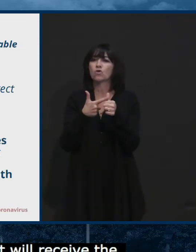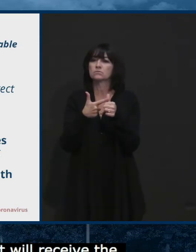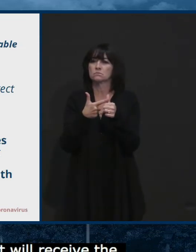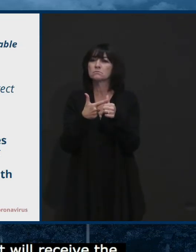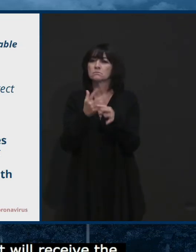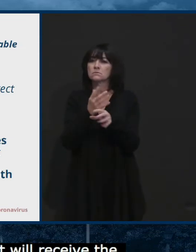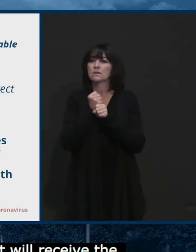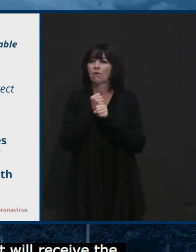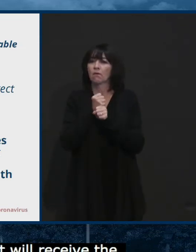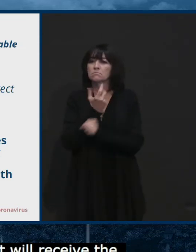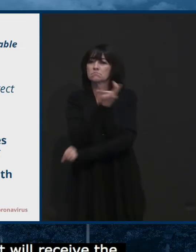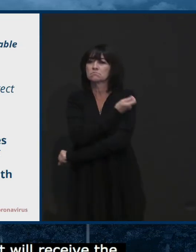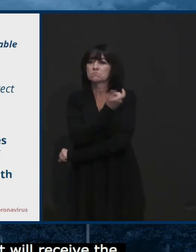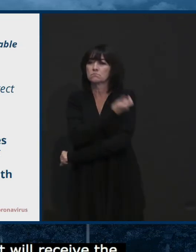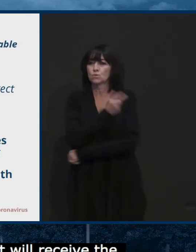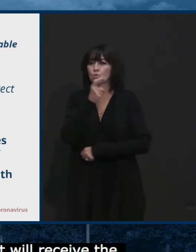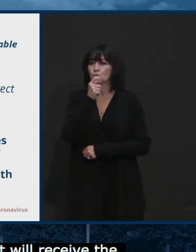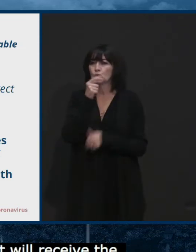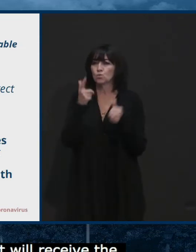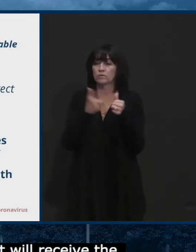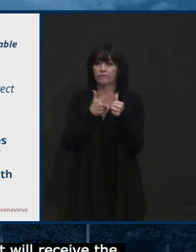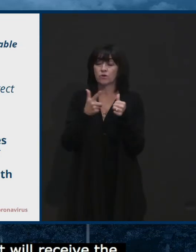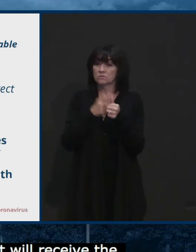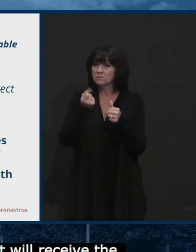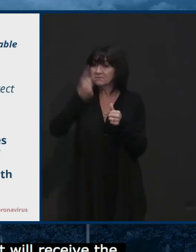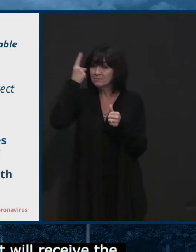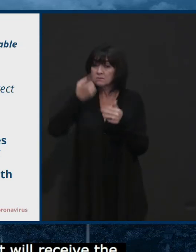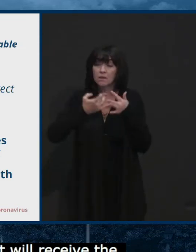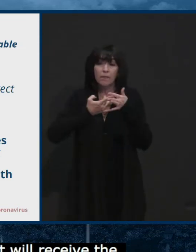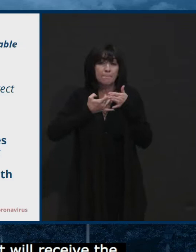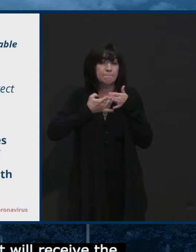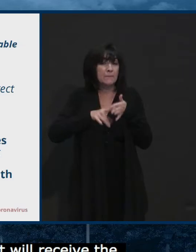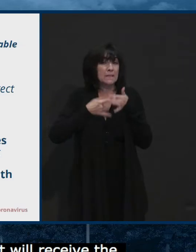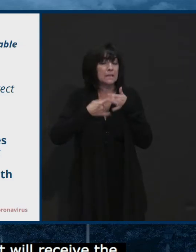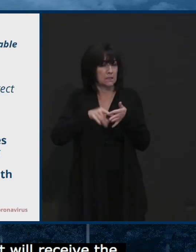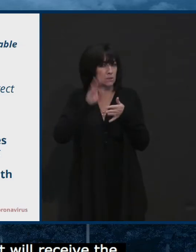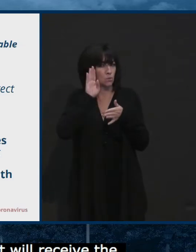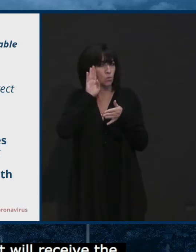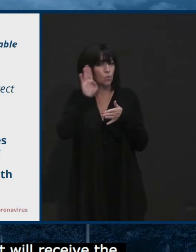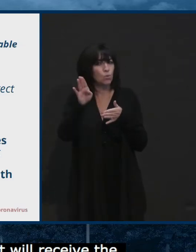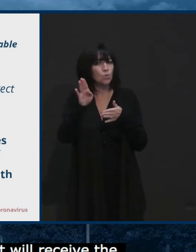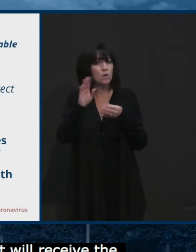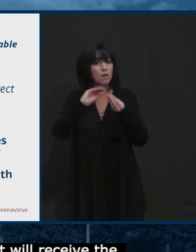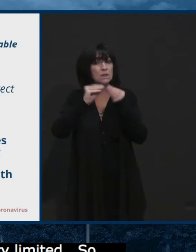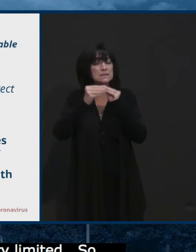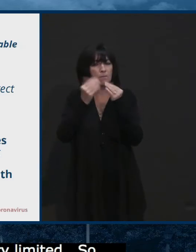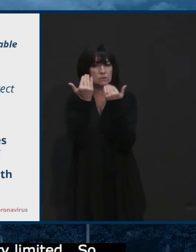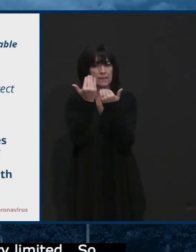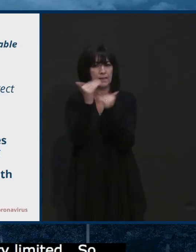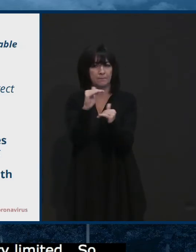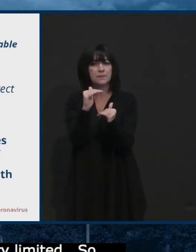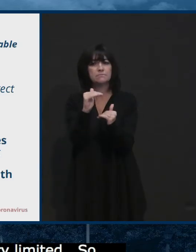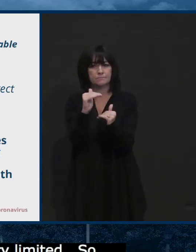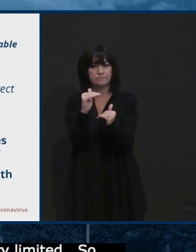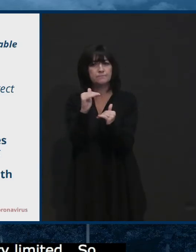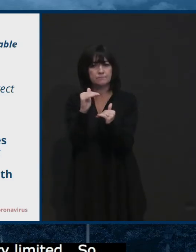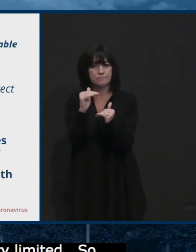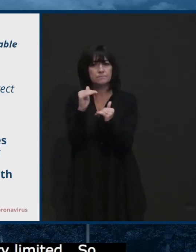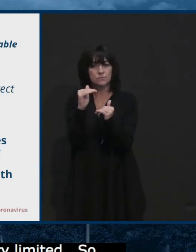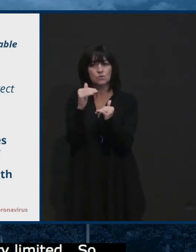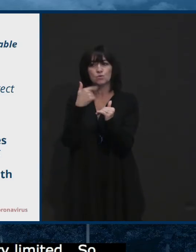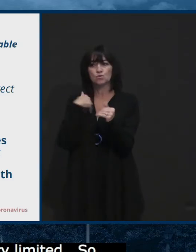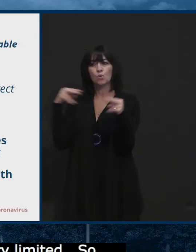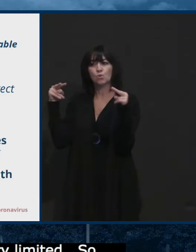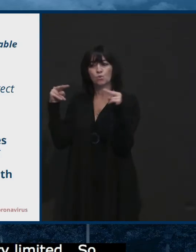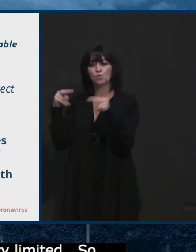initial supply will be very limited. So we've been looking at the guidance from the ACIP, which